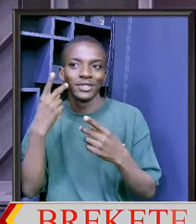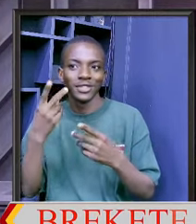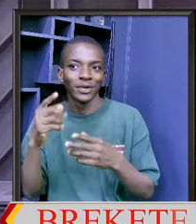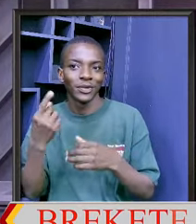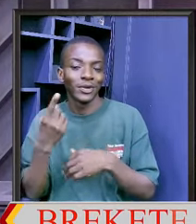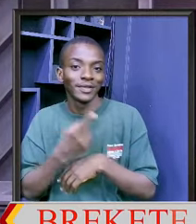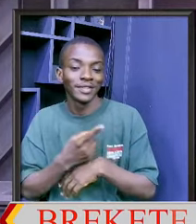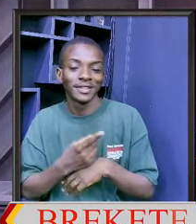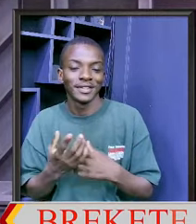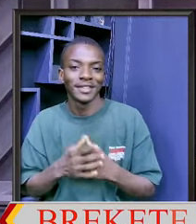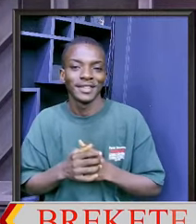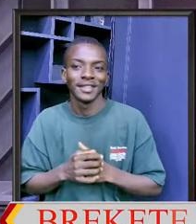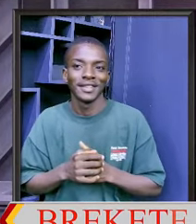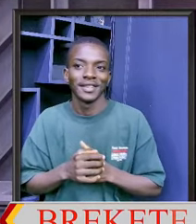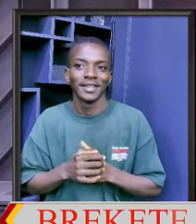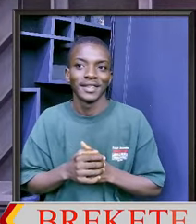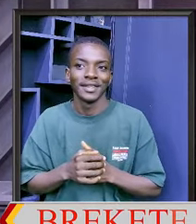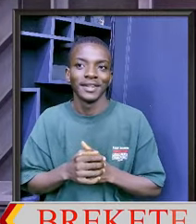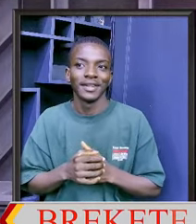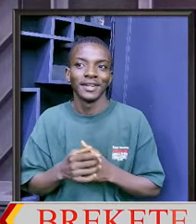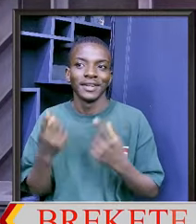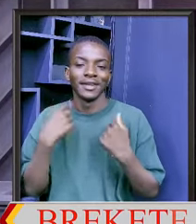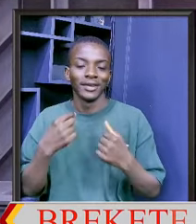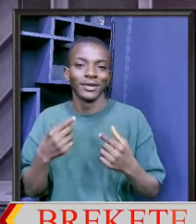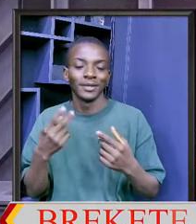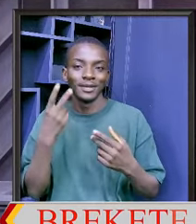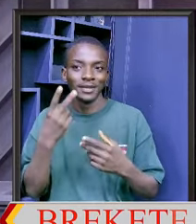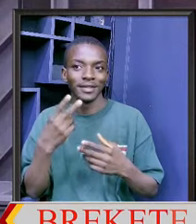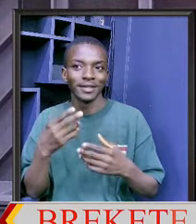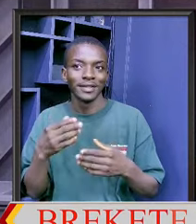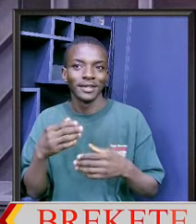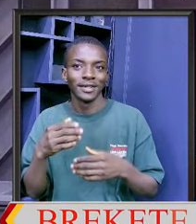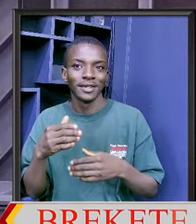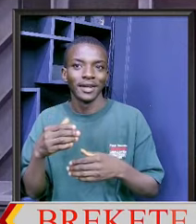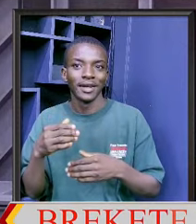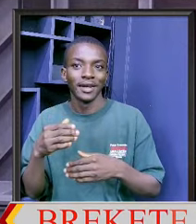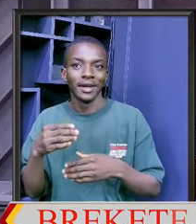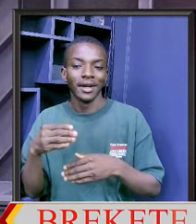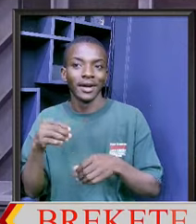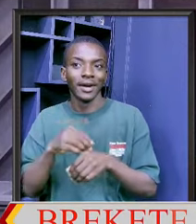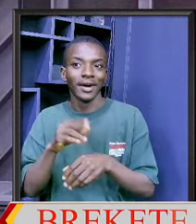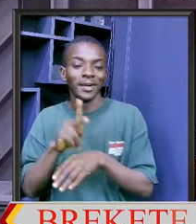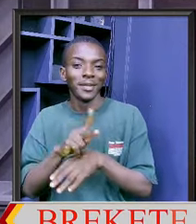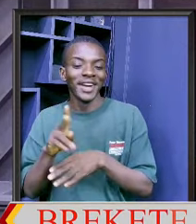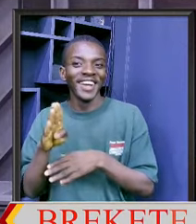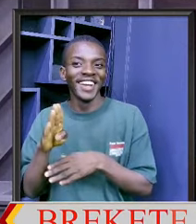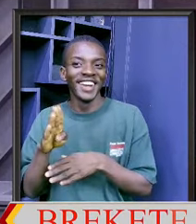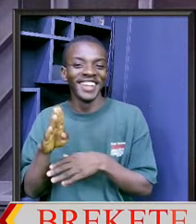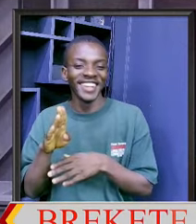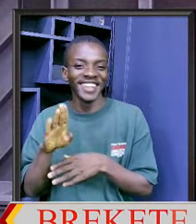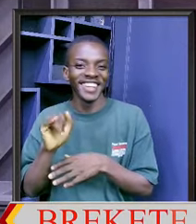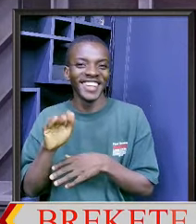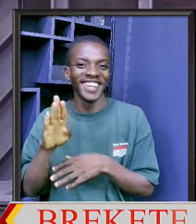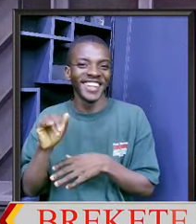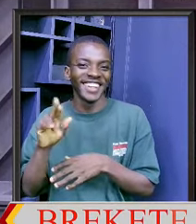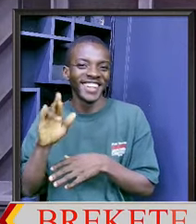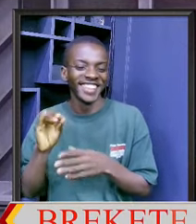one of these days. Yes, come. You will see me in Angwamboro. Hey! Now, Madi, I appreciate you